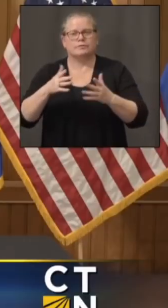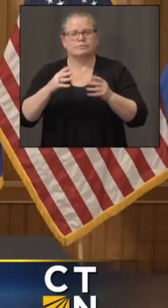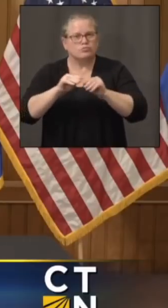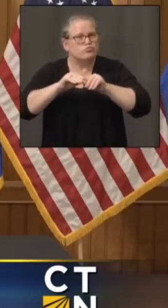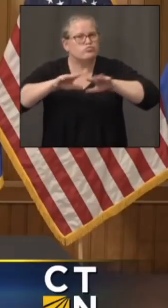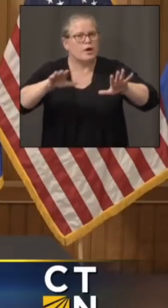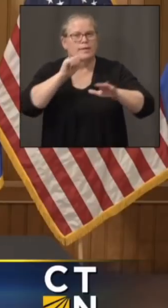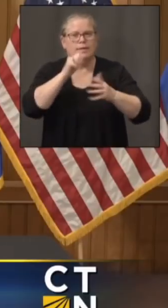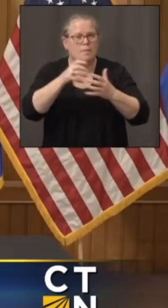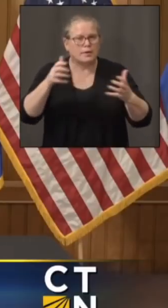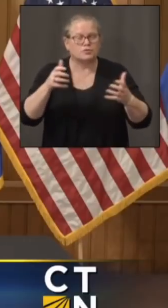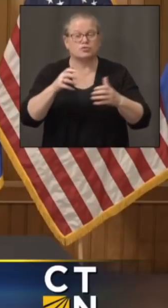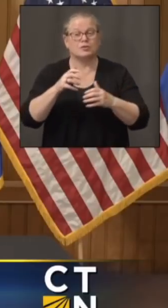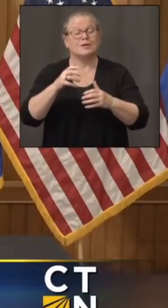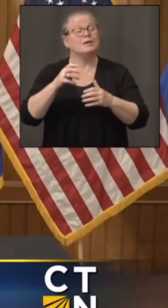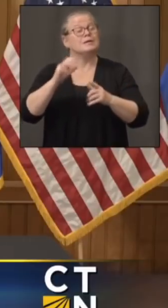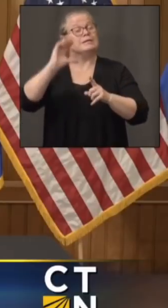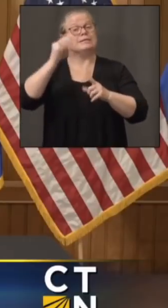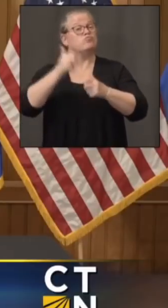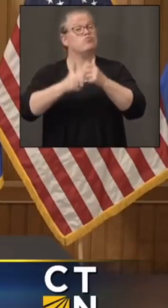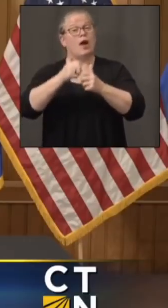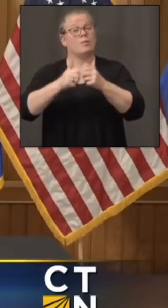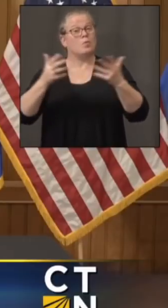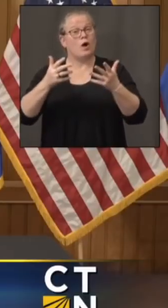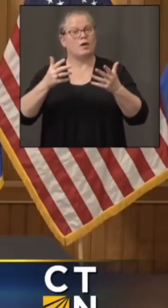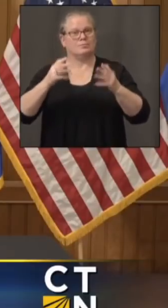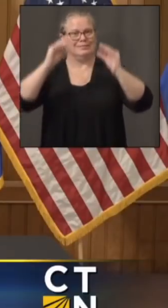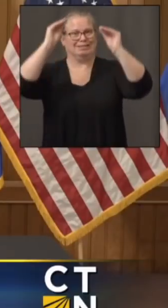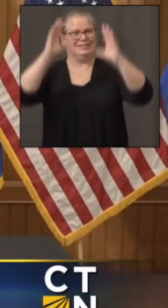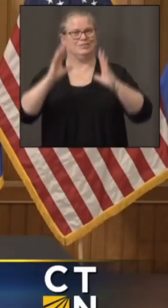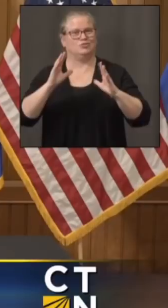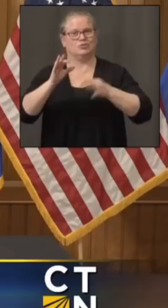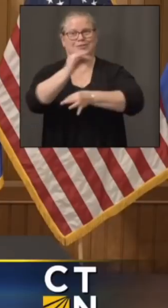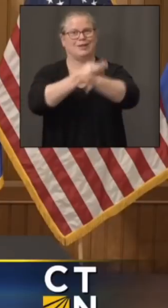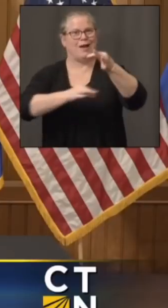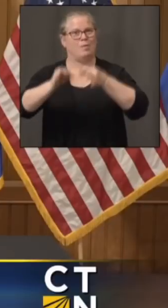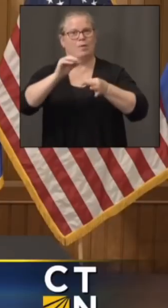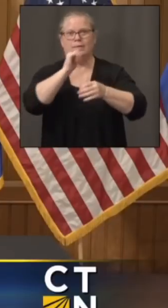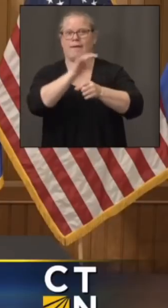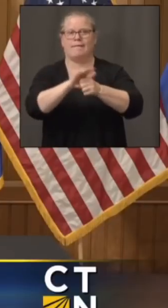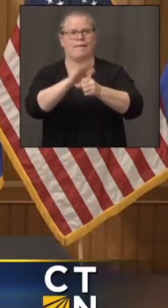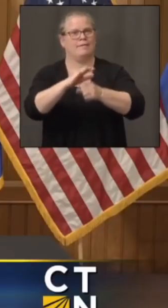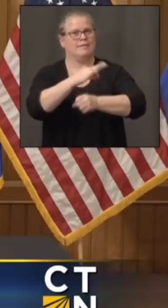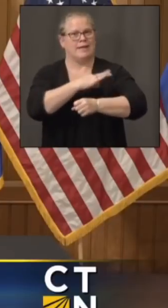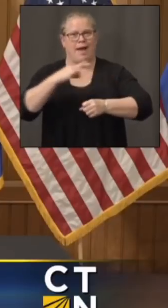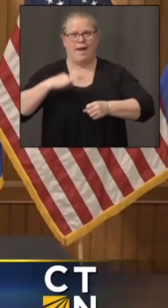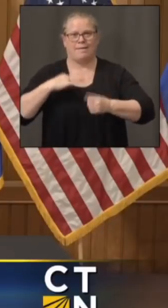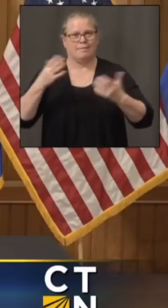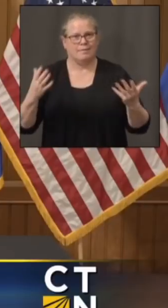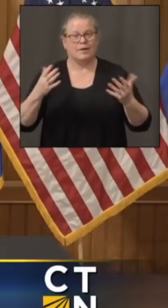difficulty staffing. Either teachers get infected or they quarantine thinking they might